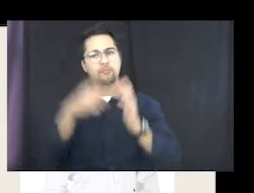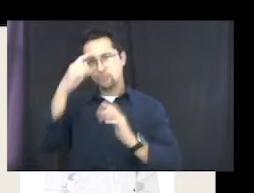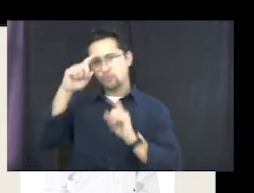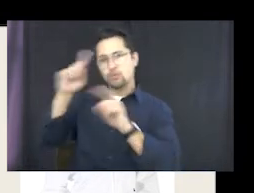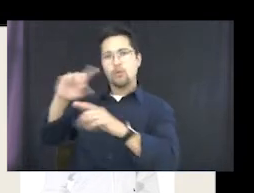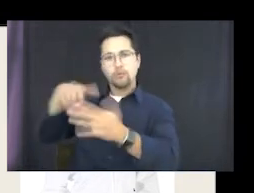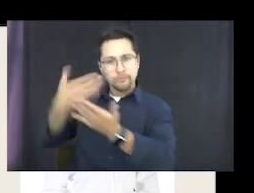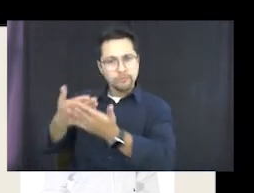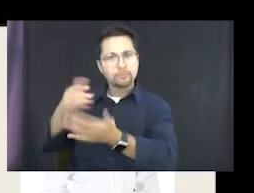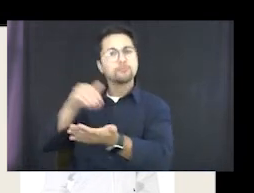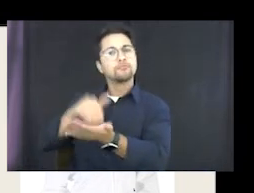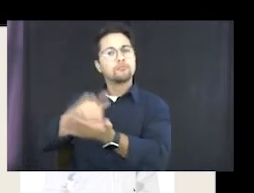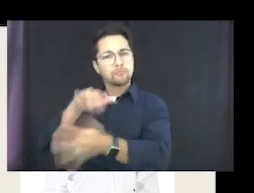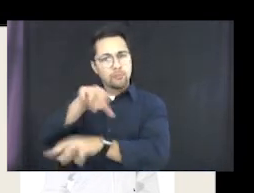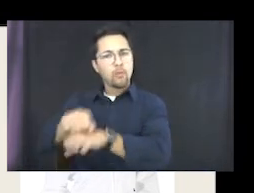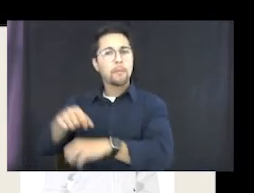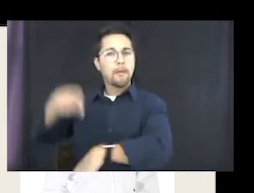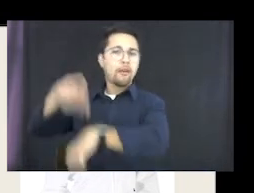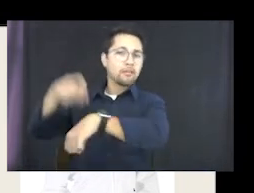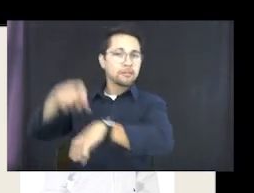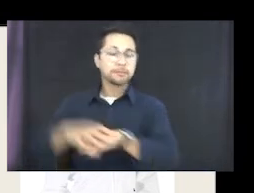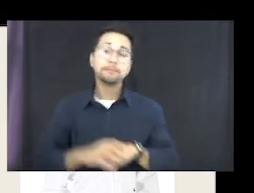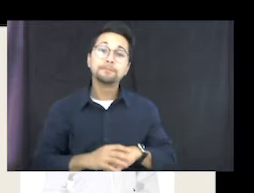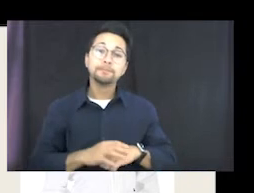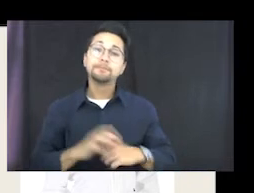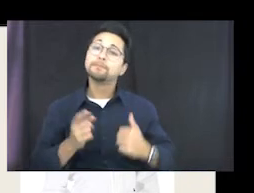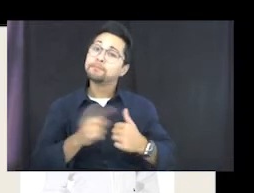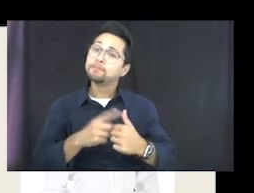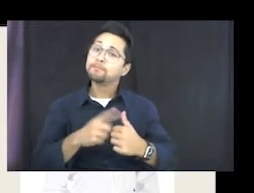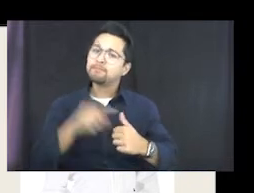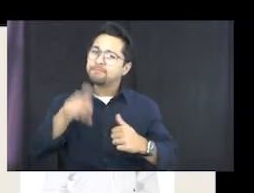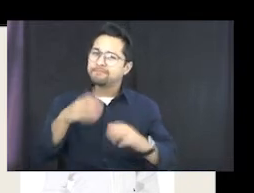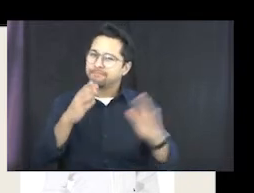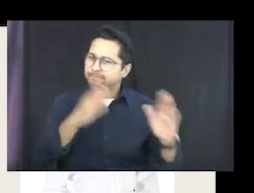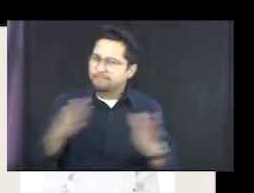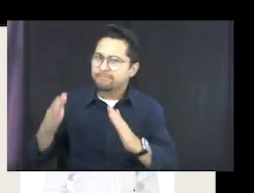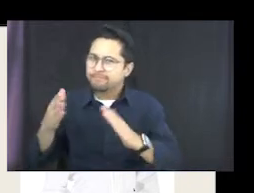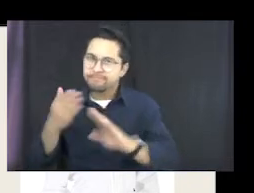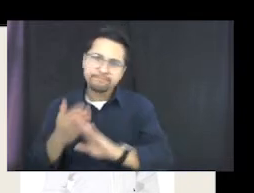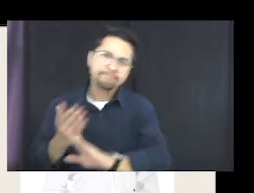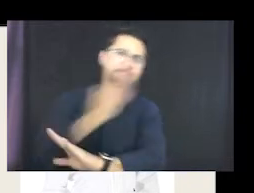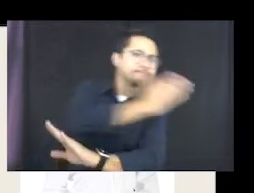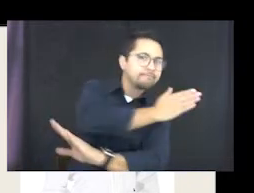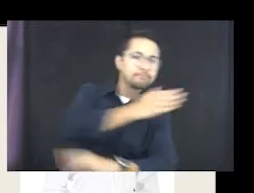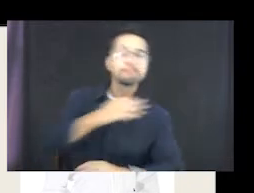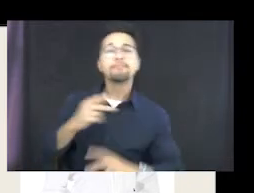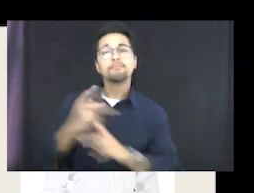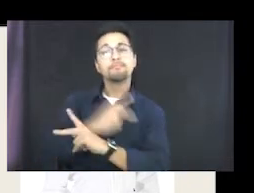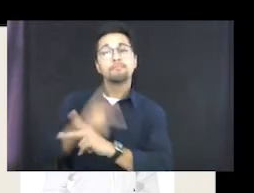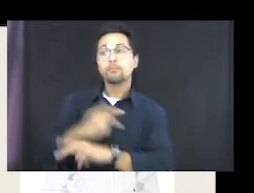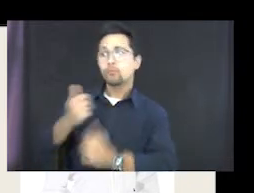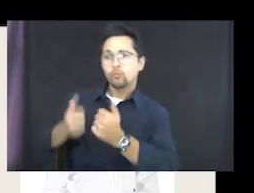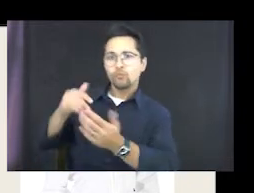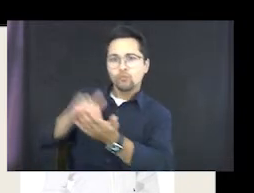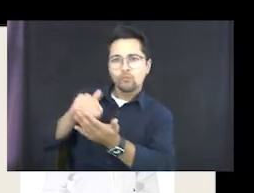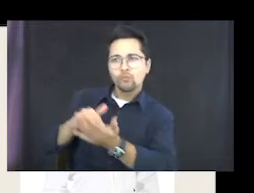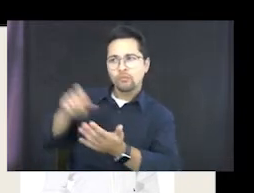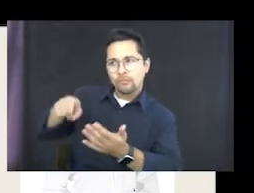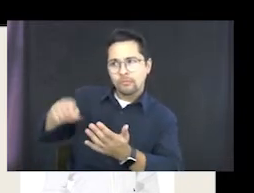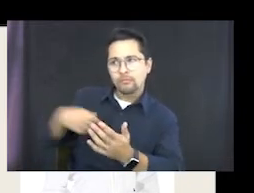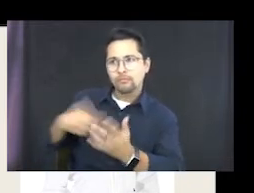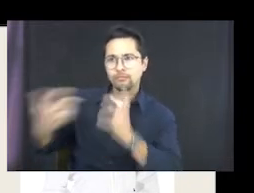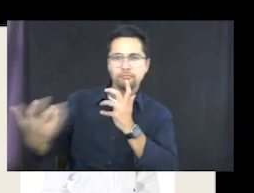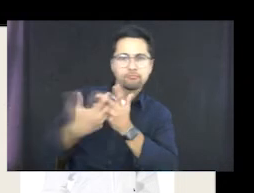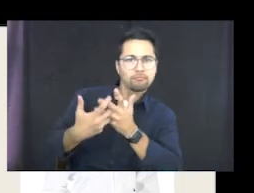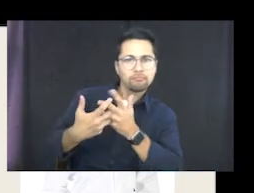doctor's appointment on time. First, you have to plan in advance by figuring out which doctor you need to see based on your needs and funding